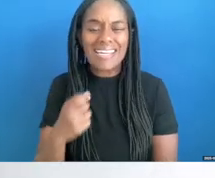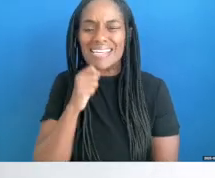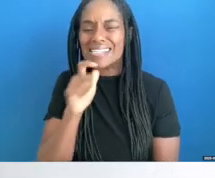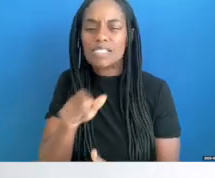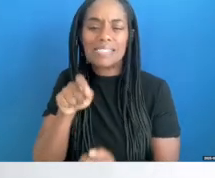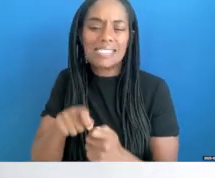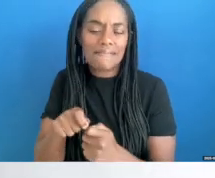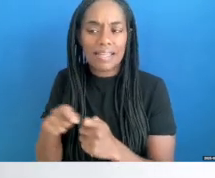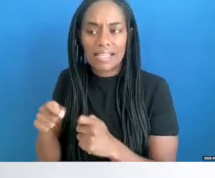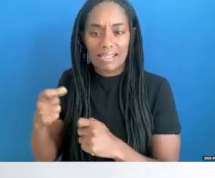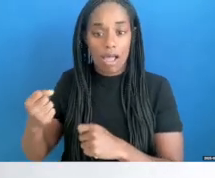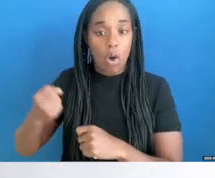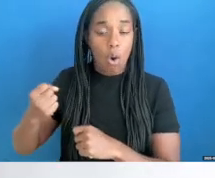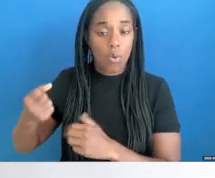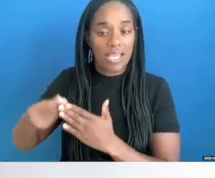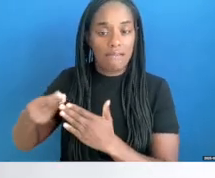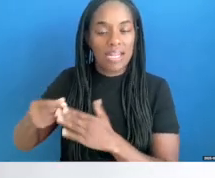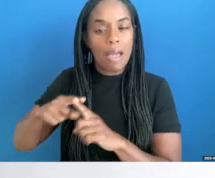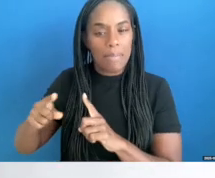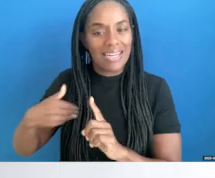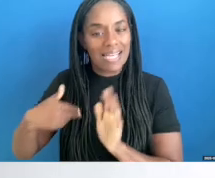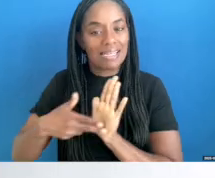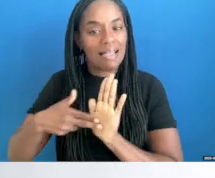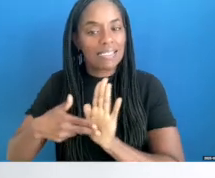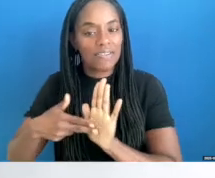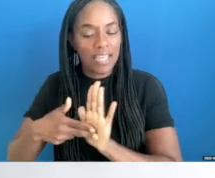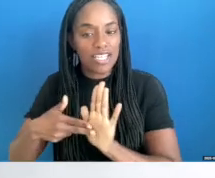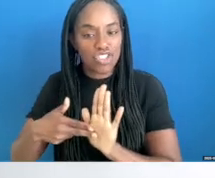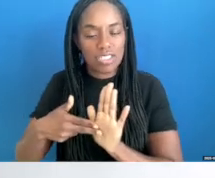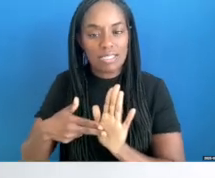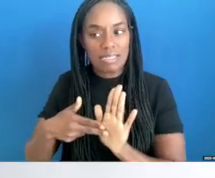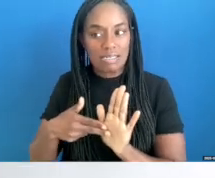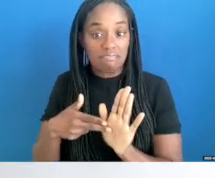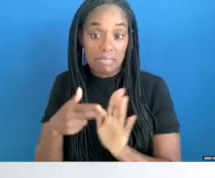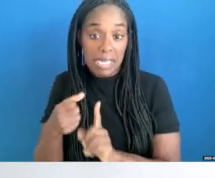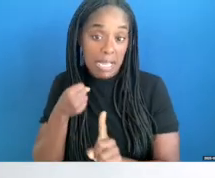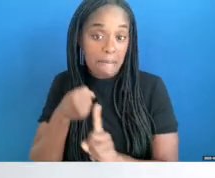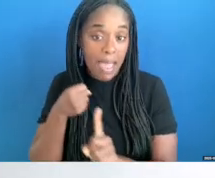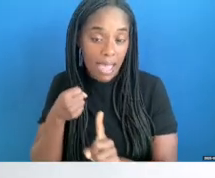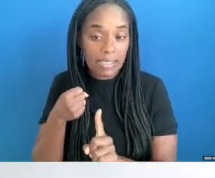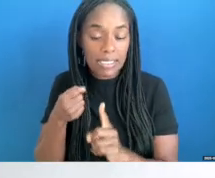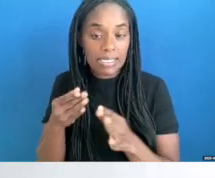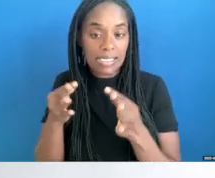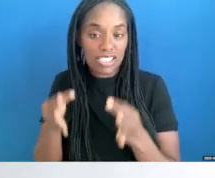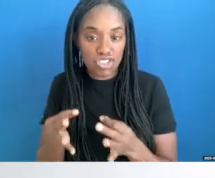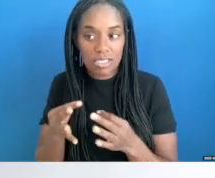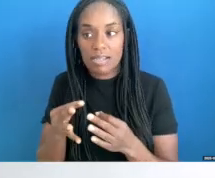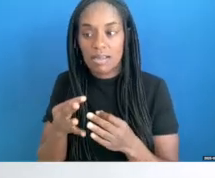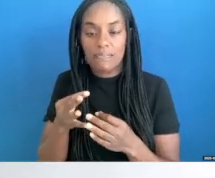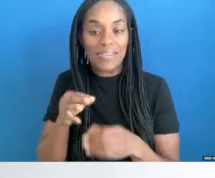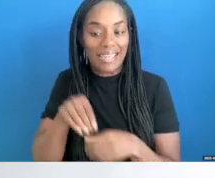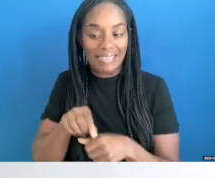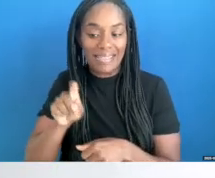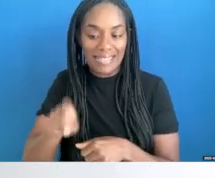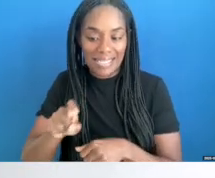does, that sort of classification does factor into kind of the determination in the needs-based